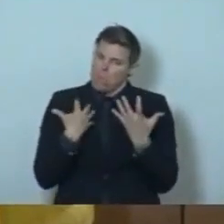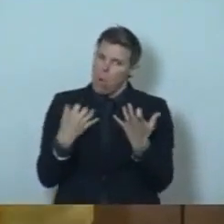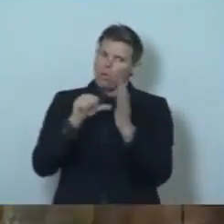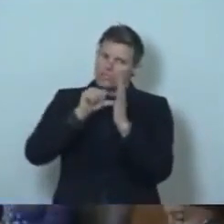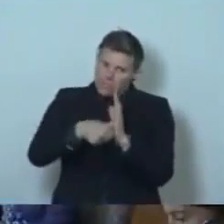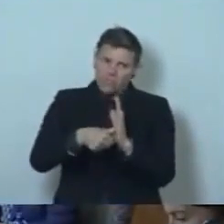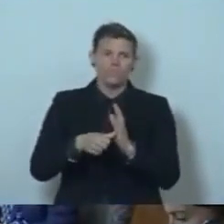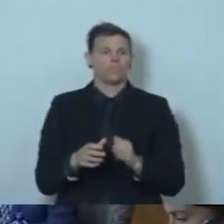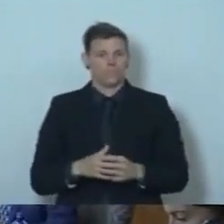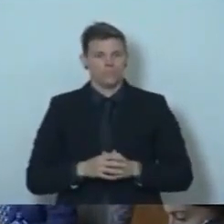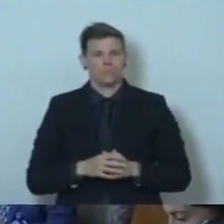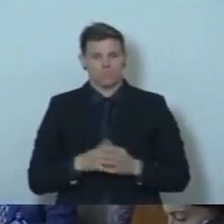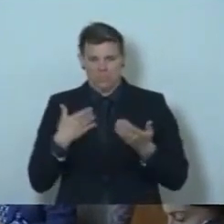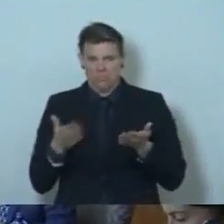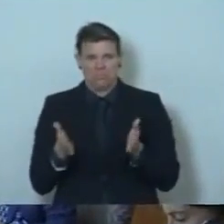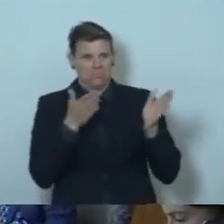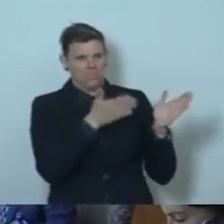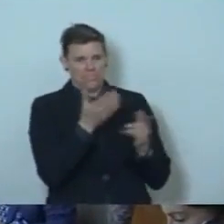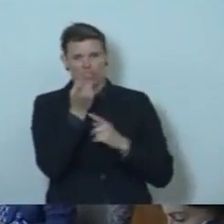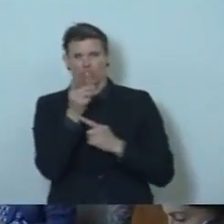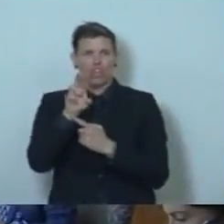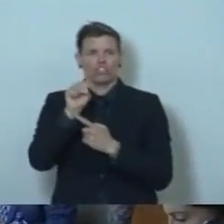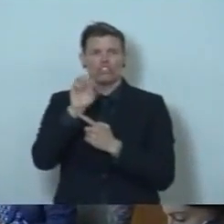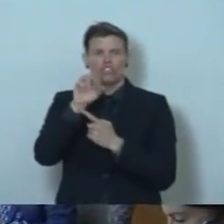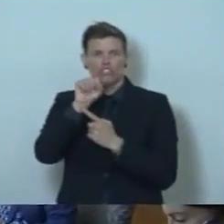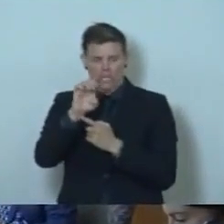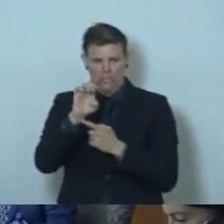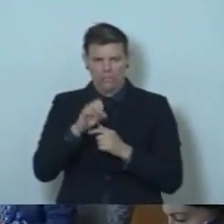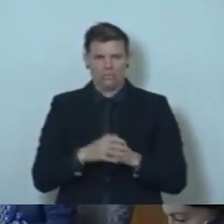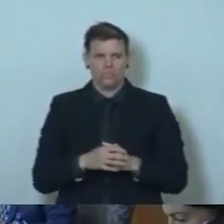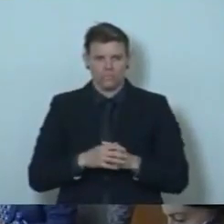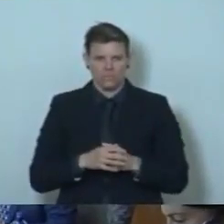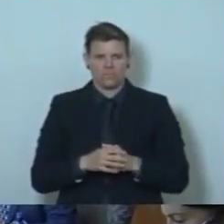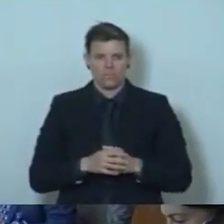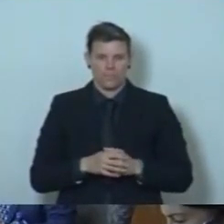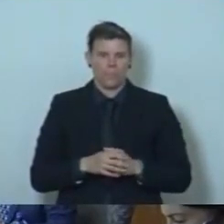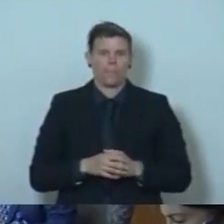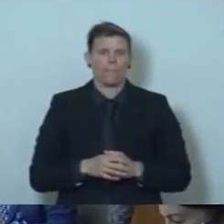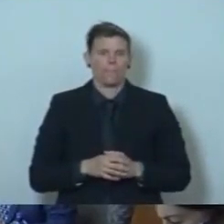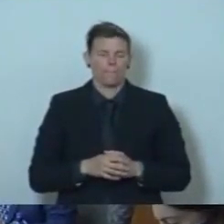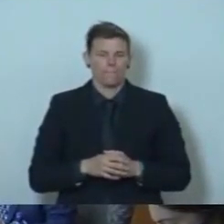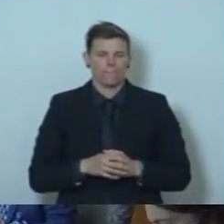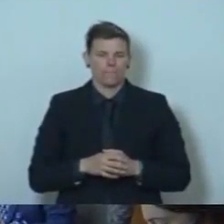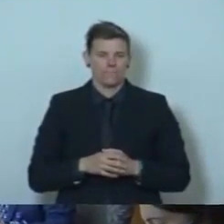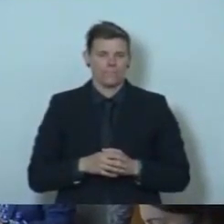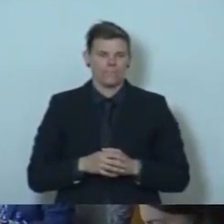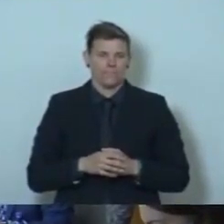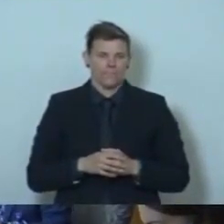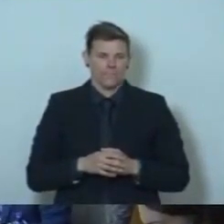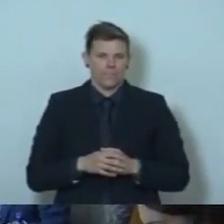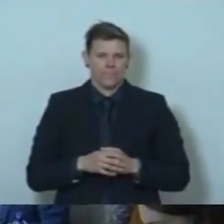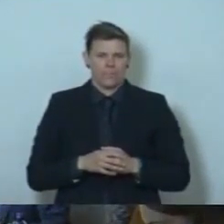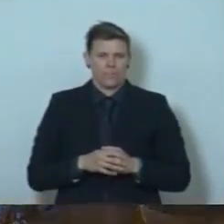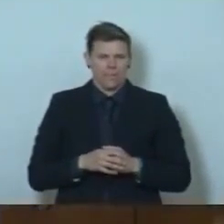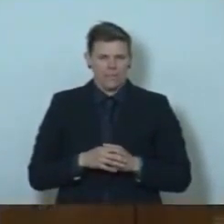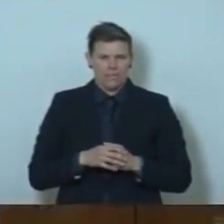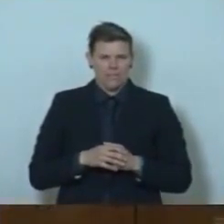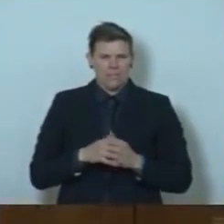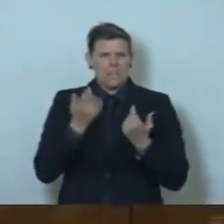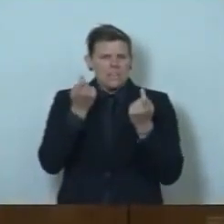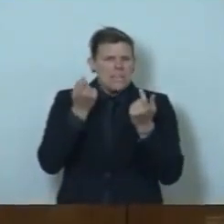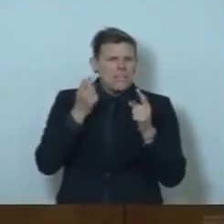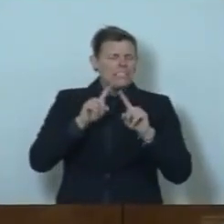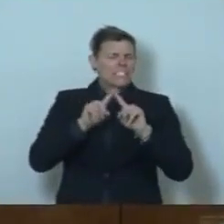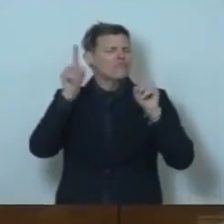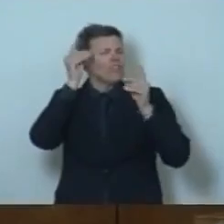over the modeling with us? Yes, I'm happy to, okay. Governor. Thank you. We are going to present a little bit different data today, but I